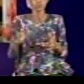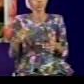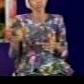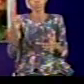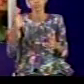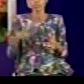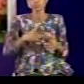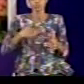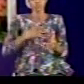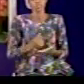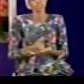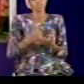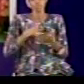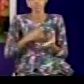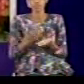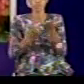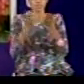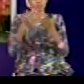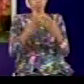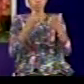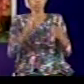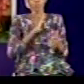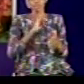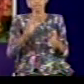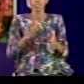So the Lord stood by me that